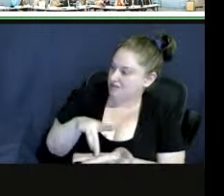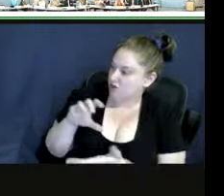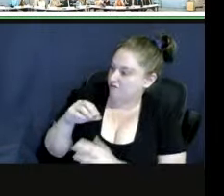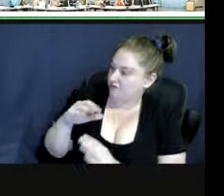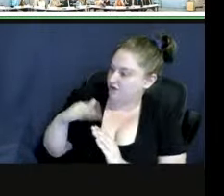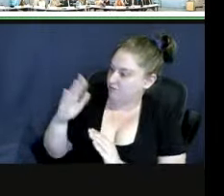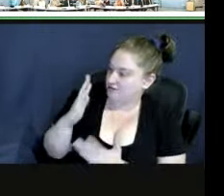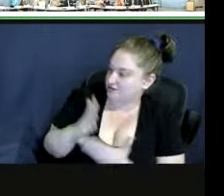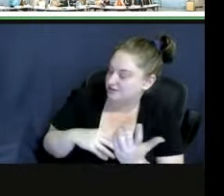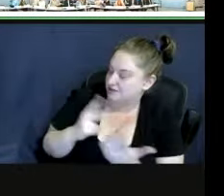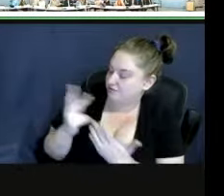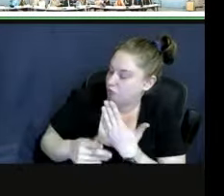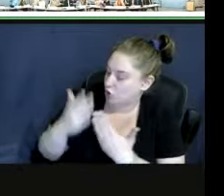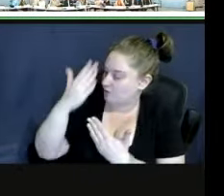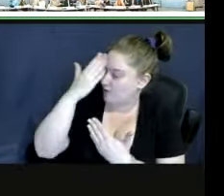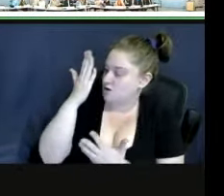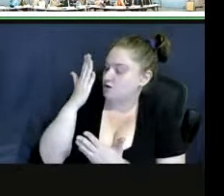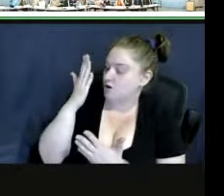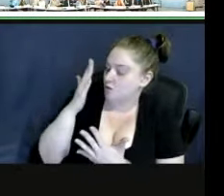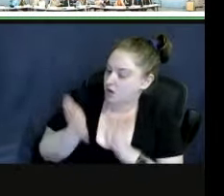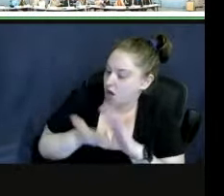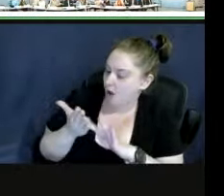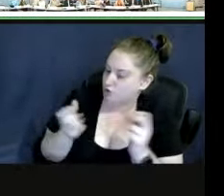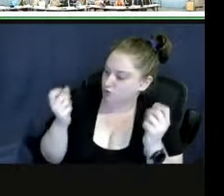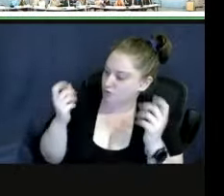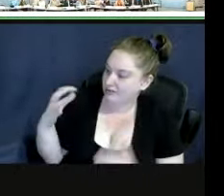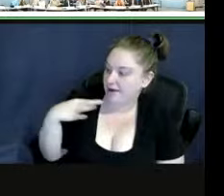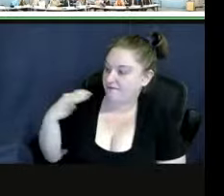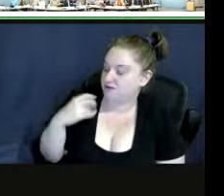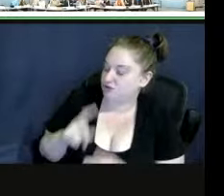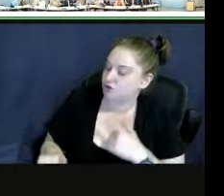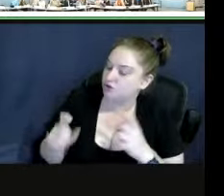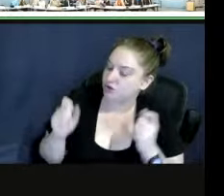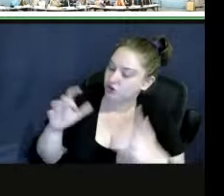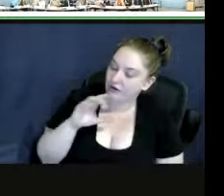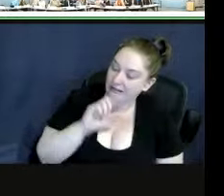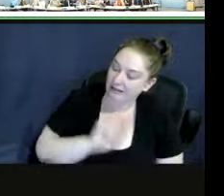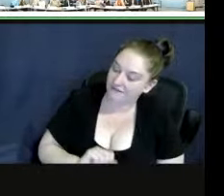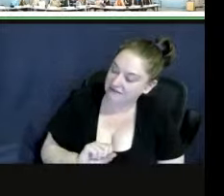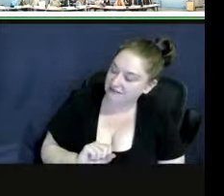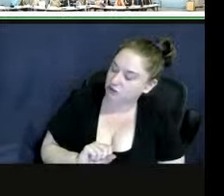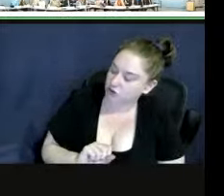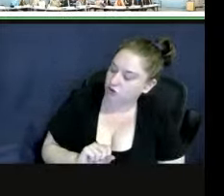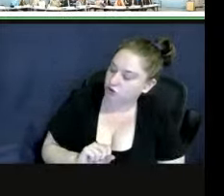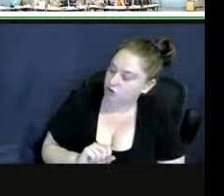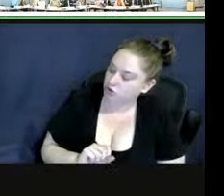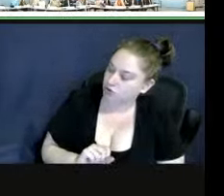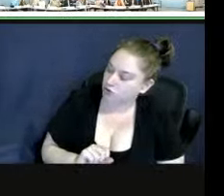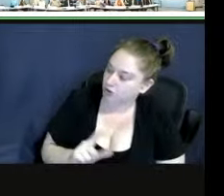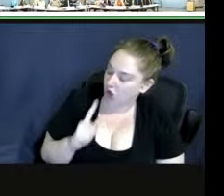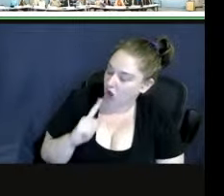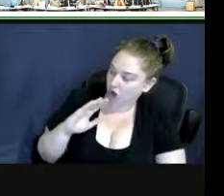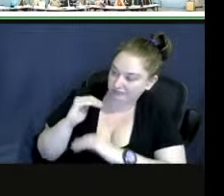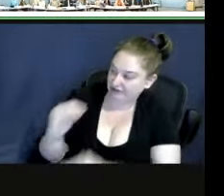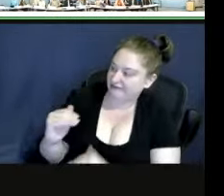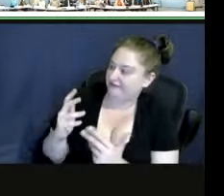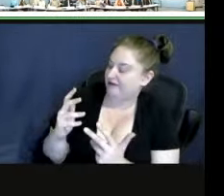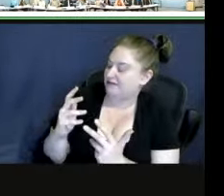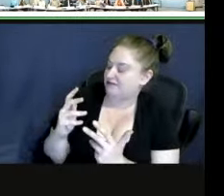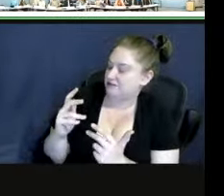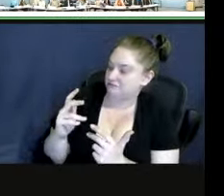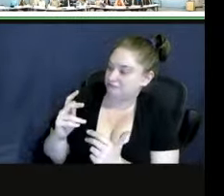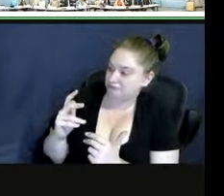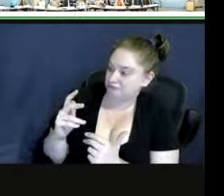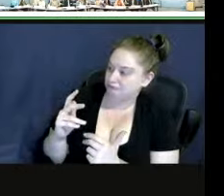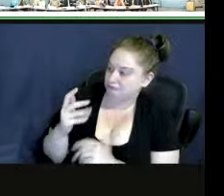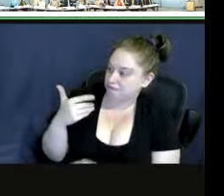mean, I know it operates with a lot of volunteers, but there are a lot of seniors on fixed incomes,